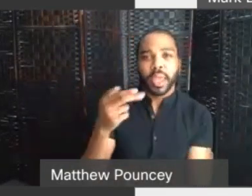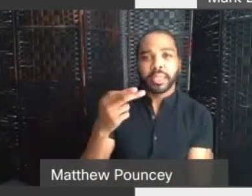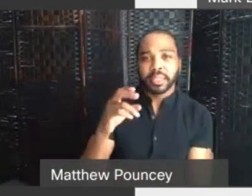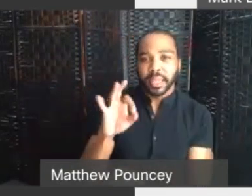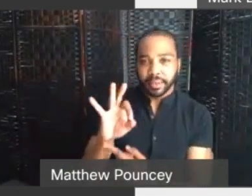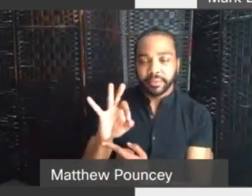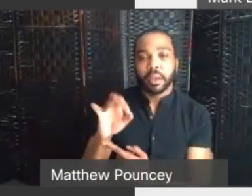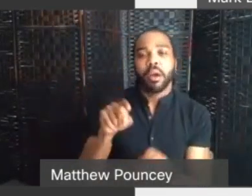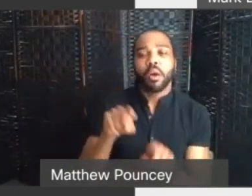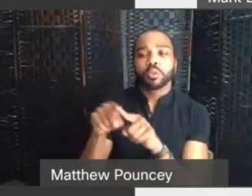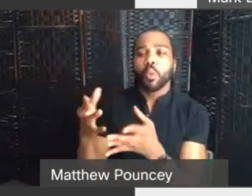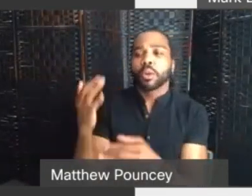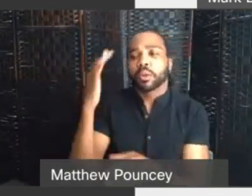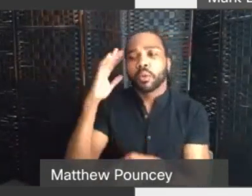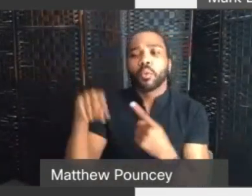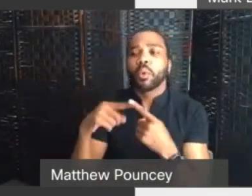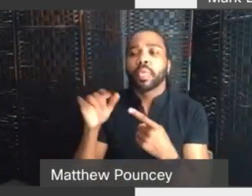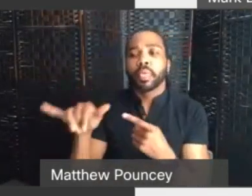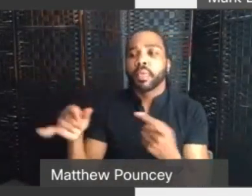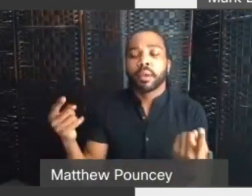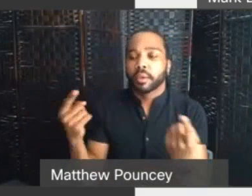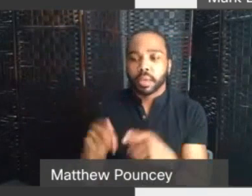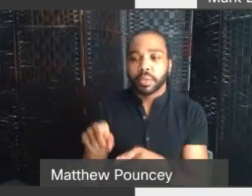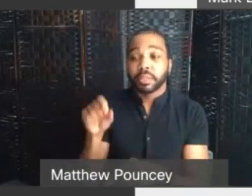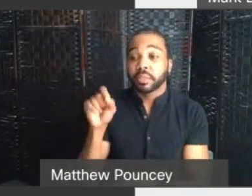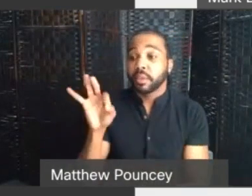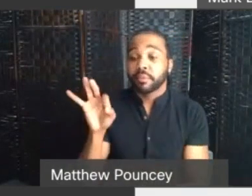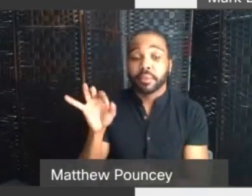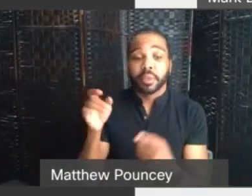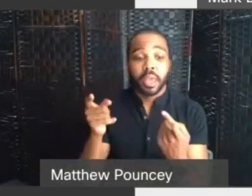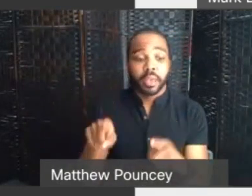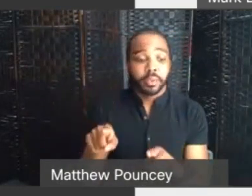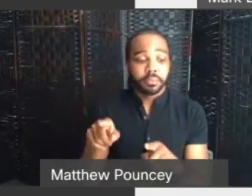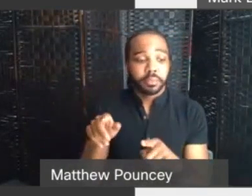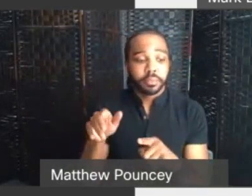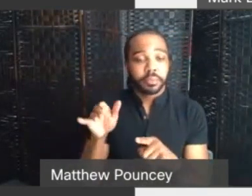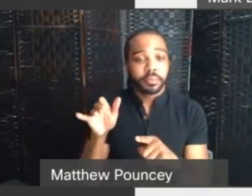know when it occurred, because if it was,